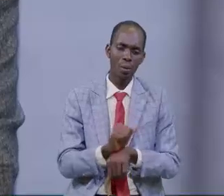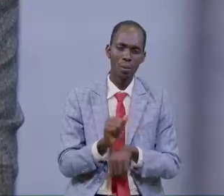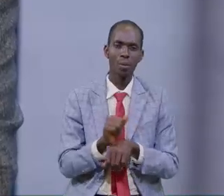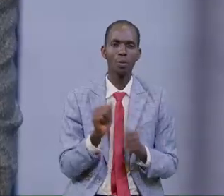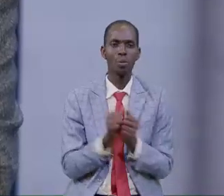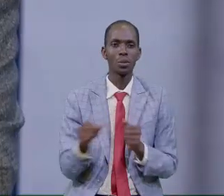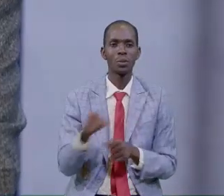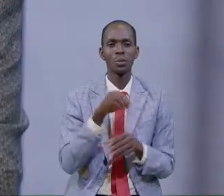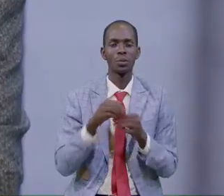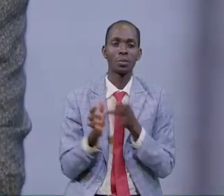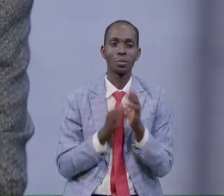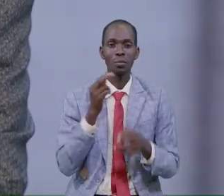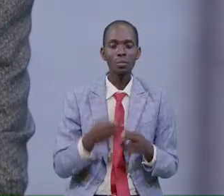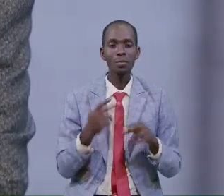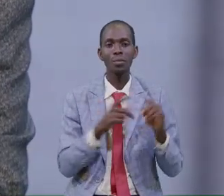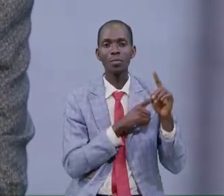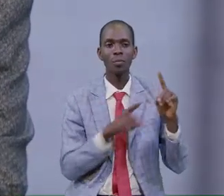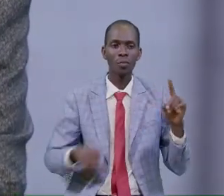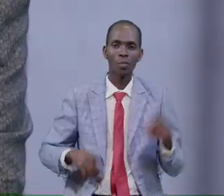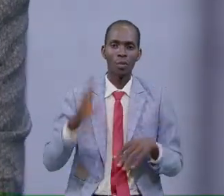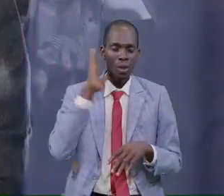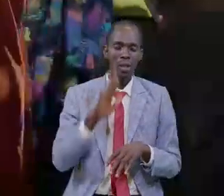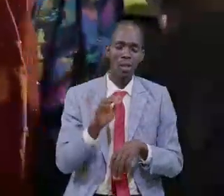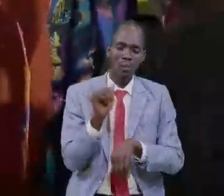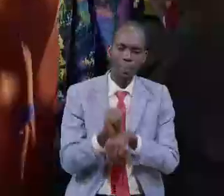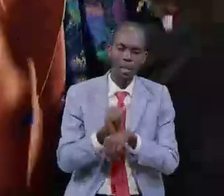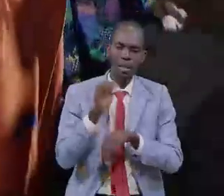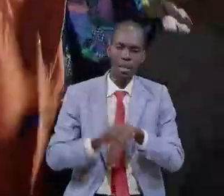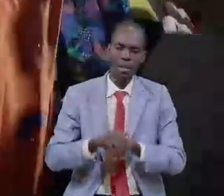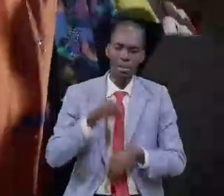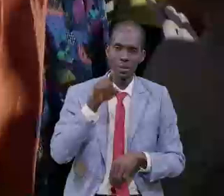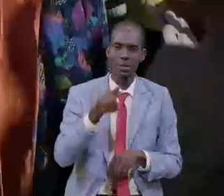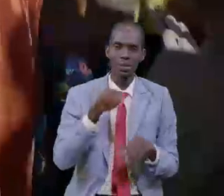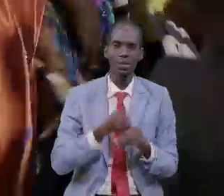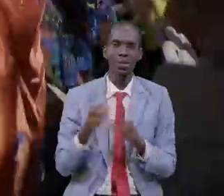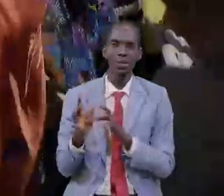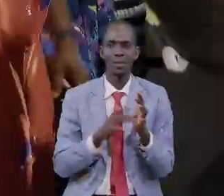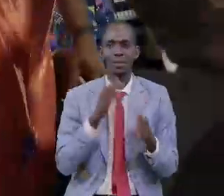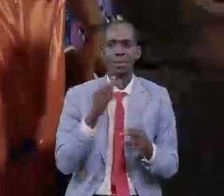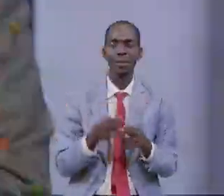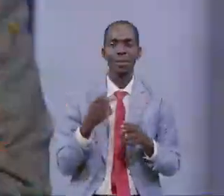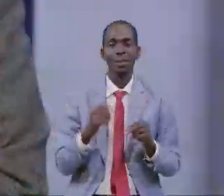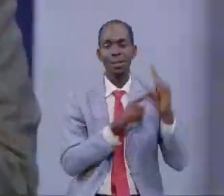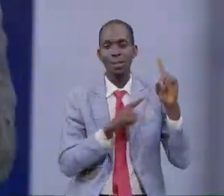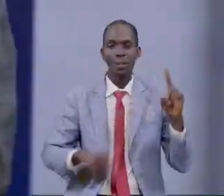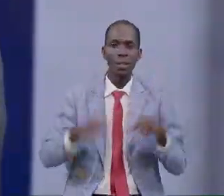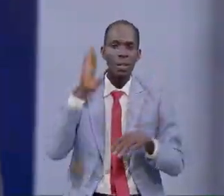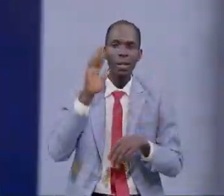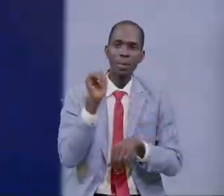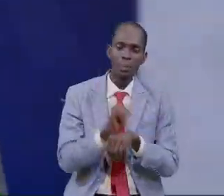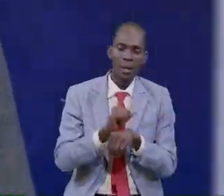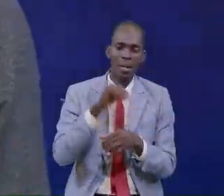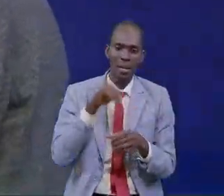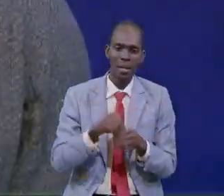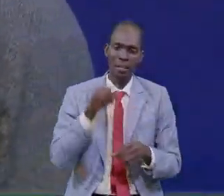The Lord will walk on you. The Lord will walk in you. When